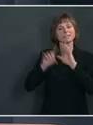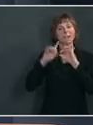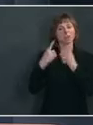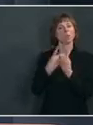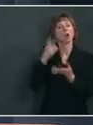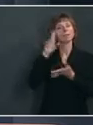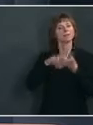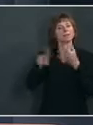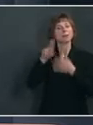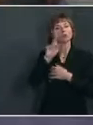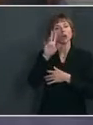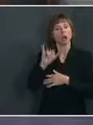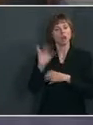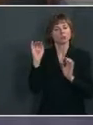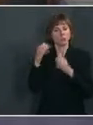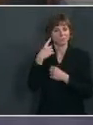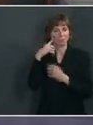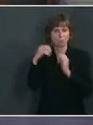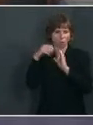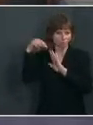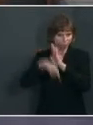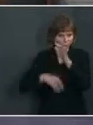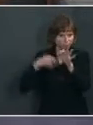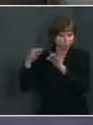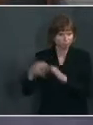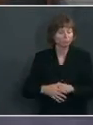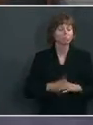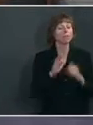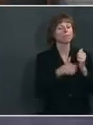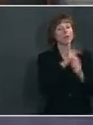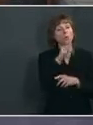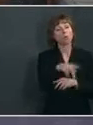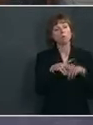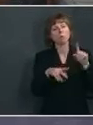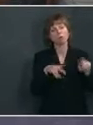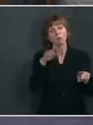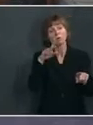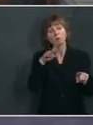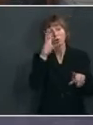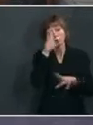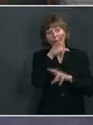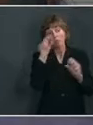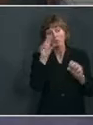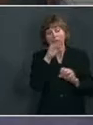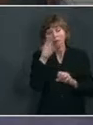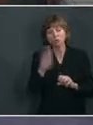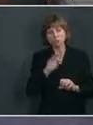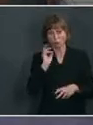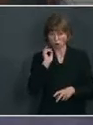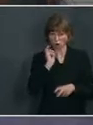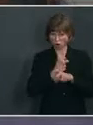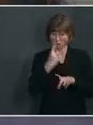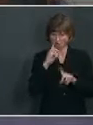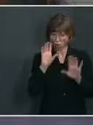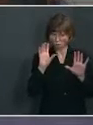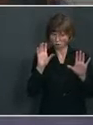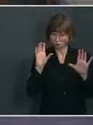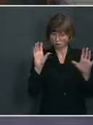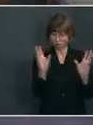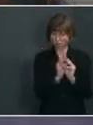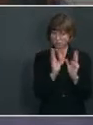more details. So just a follow-up, did he invite the Brazilian president? Will he invite for the summit? And is also